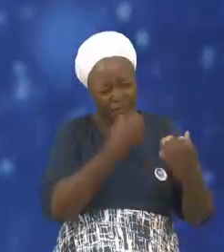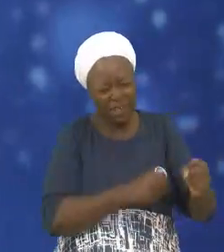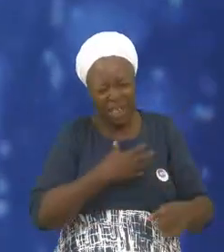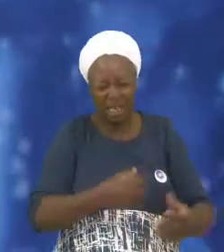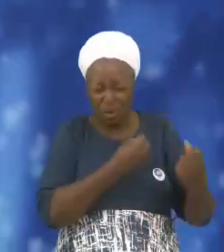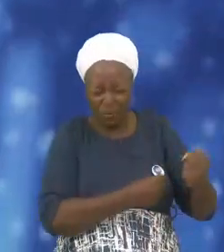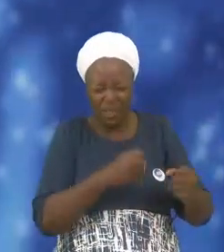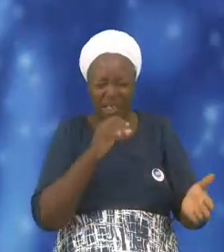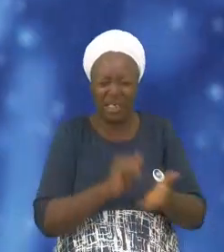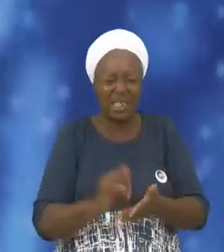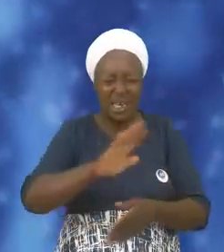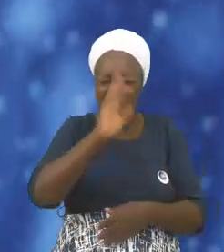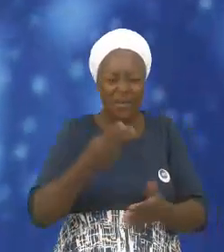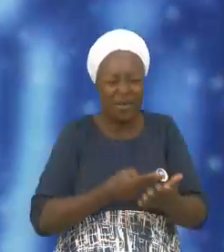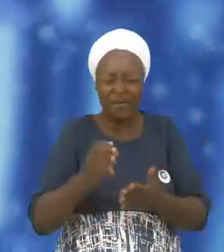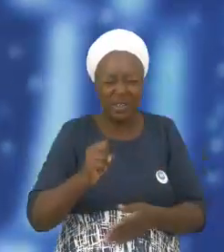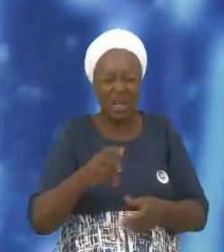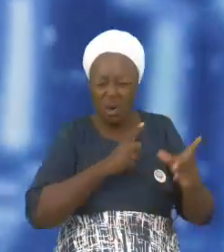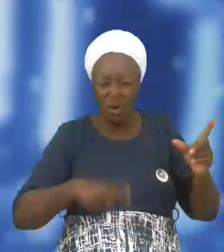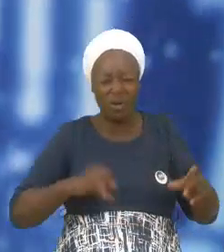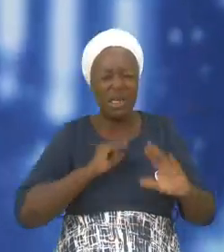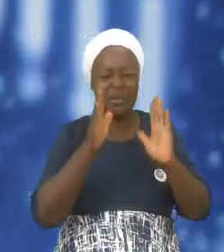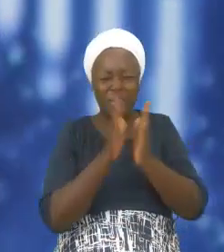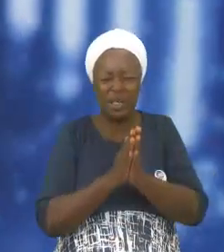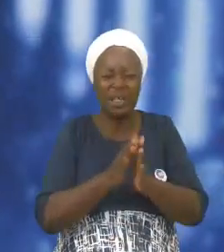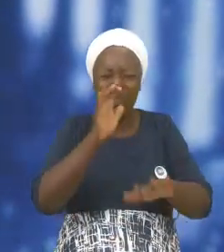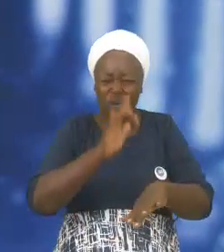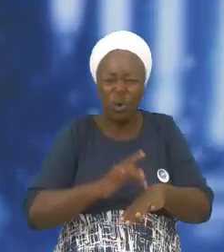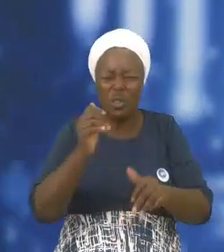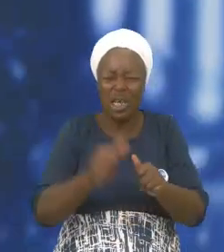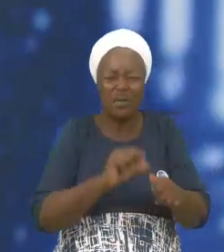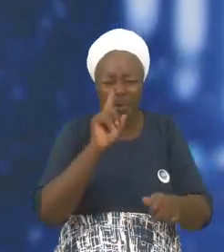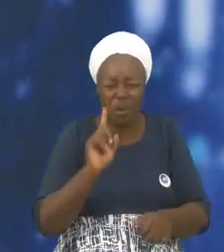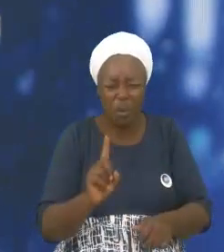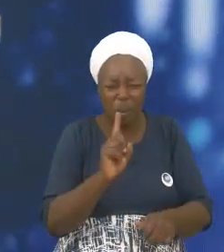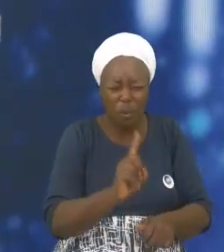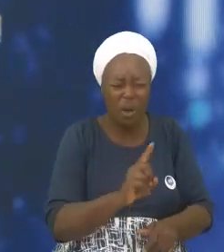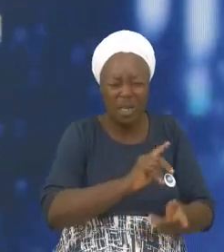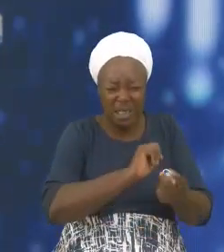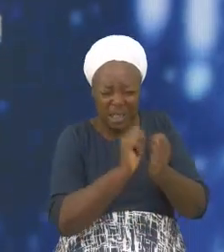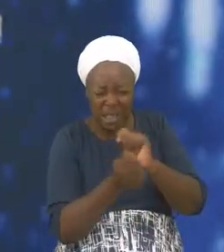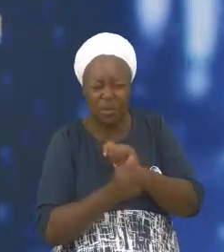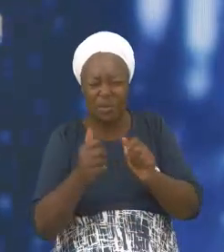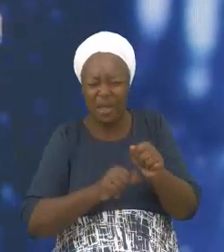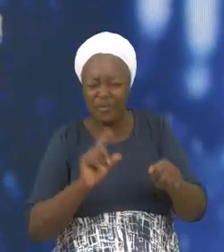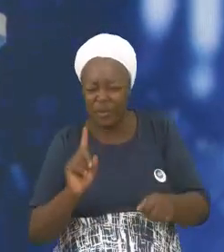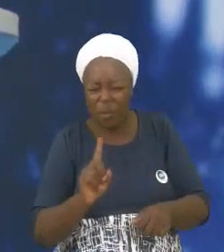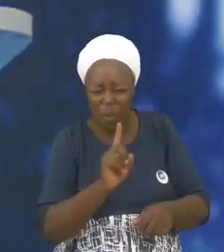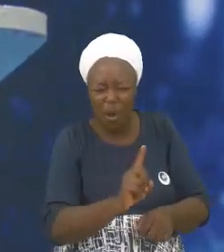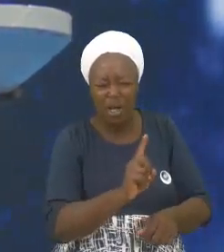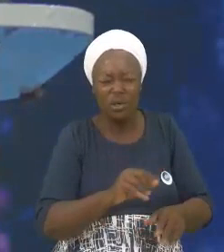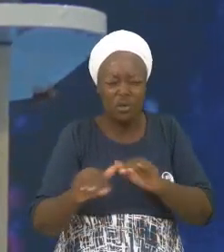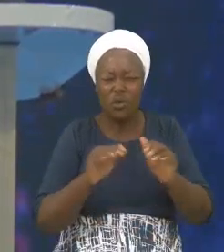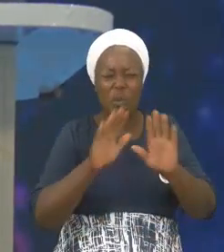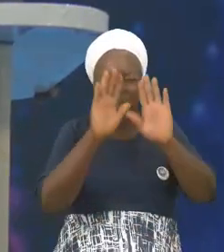that never fails. Lord, I pray, touch everyone, transform everyone, do miracle